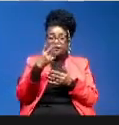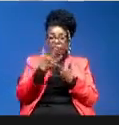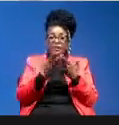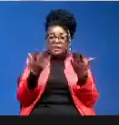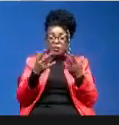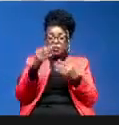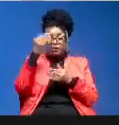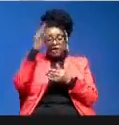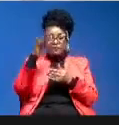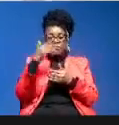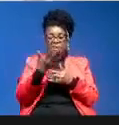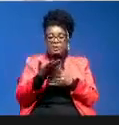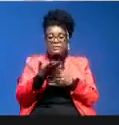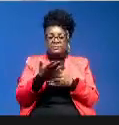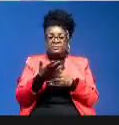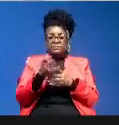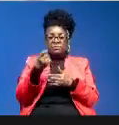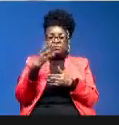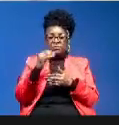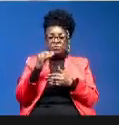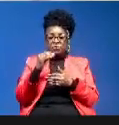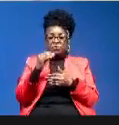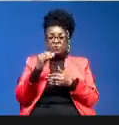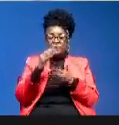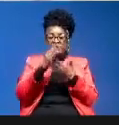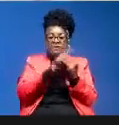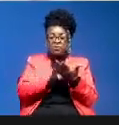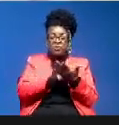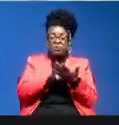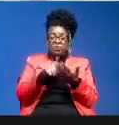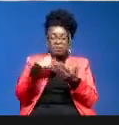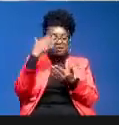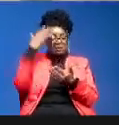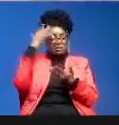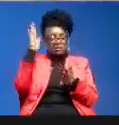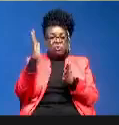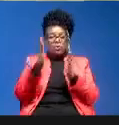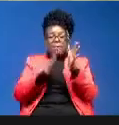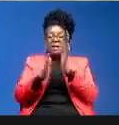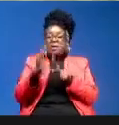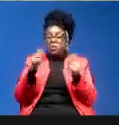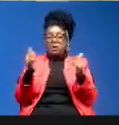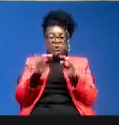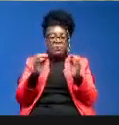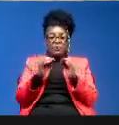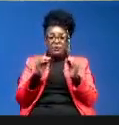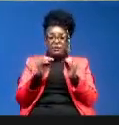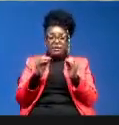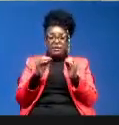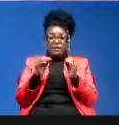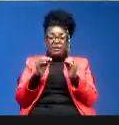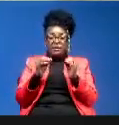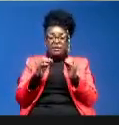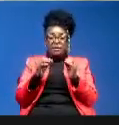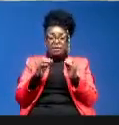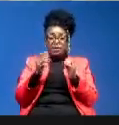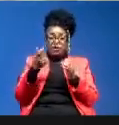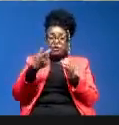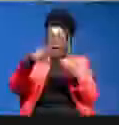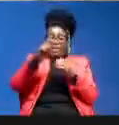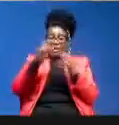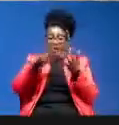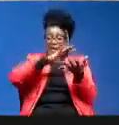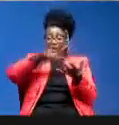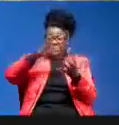have learned from there. So we learned from there that before, we didn't plan our grazing very well. In addition to addressing